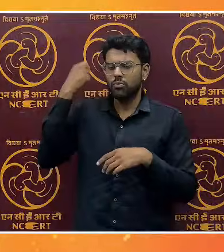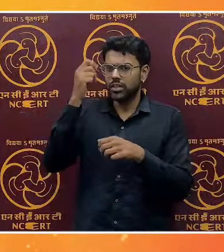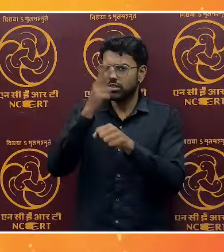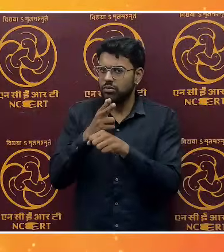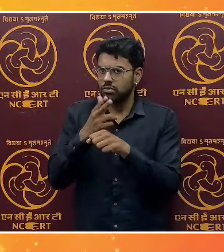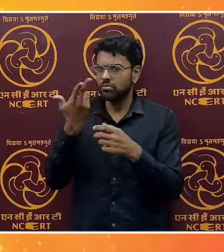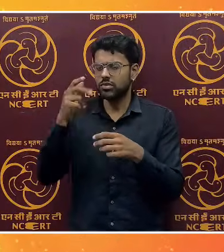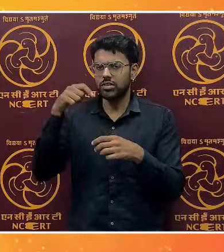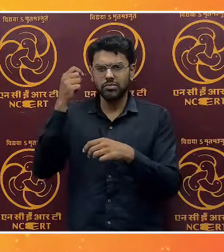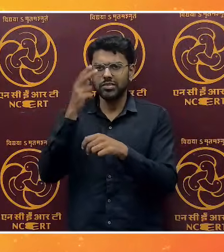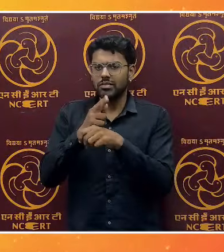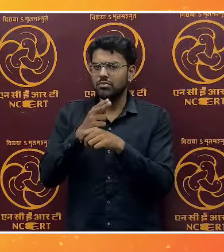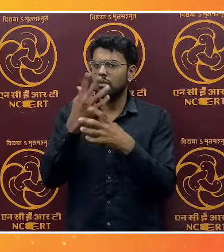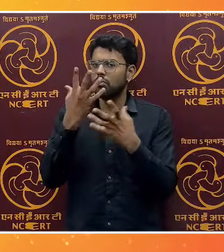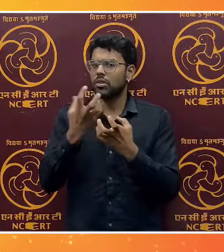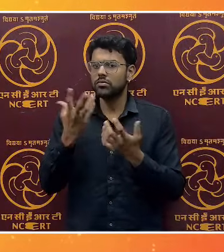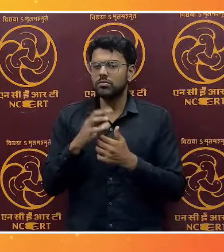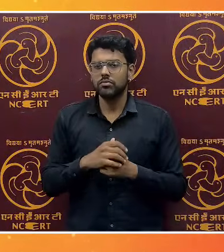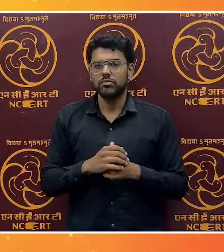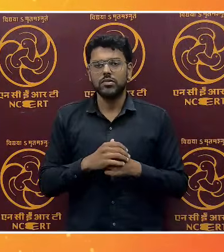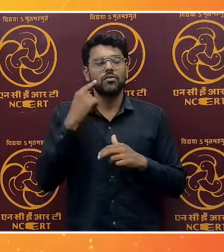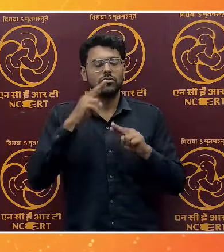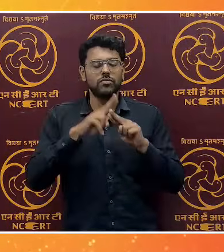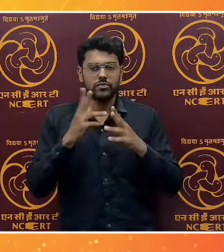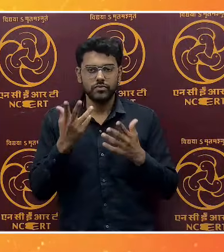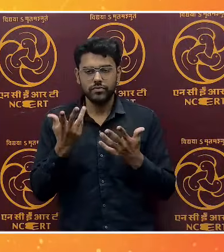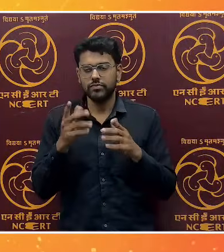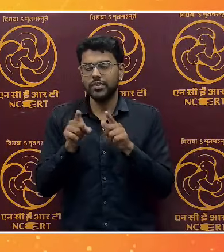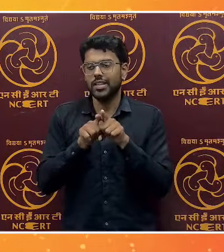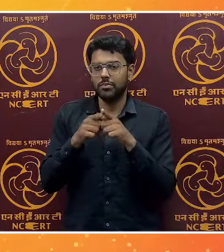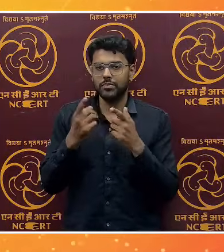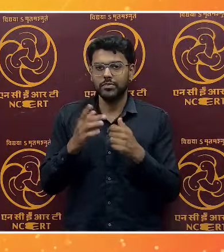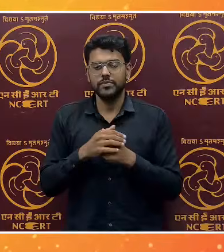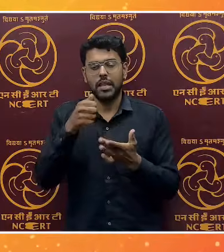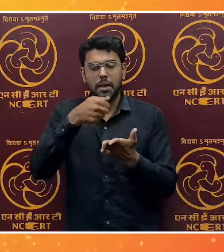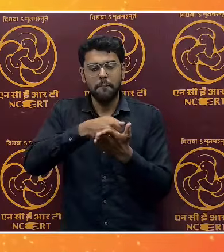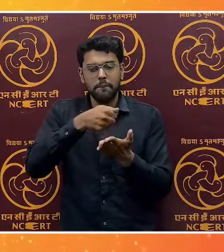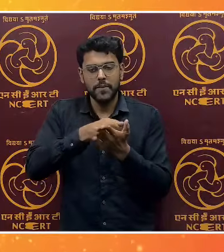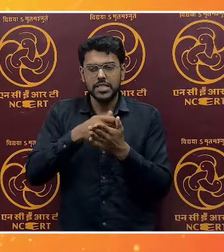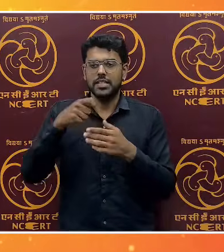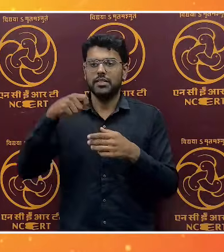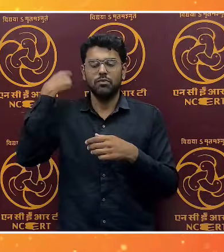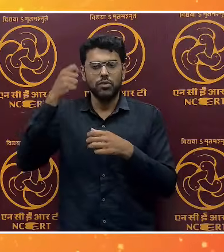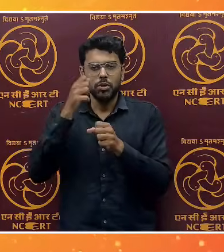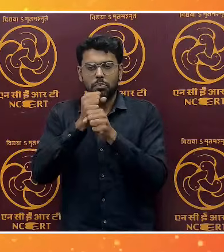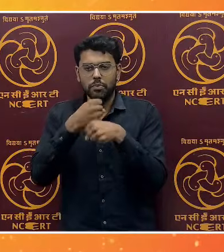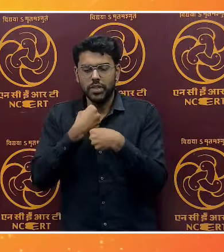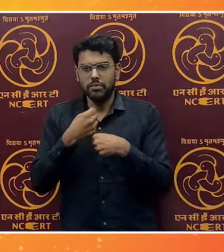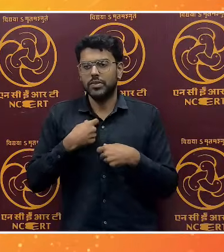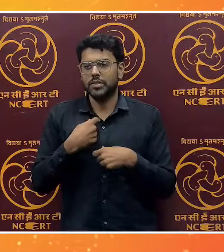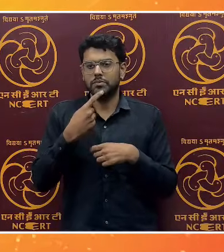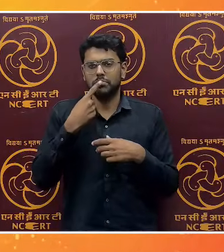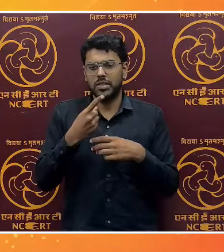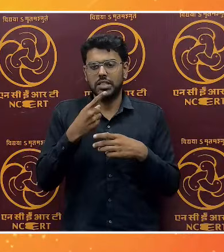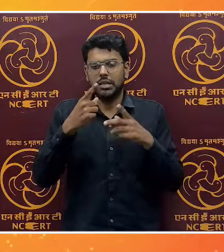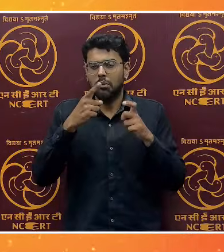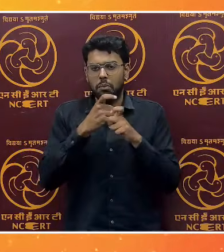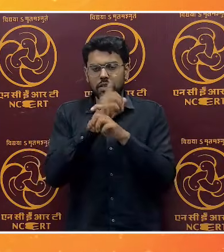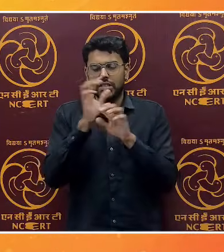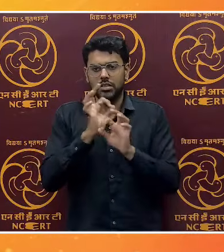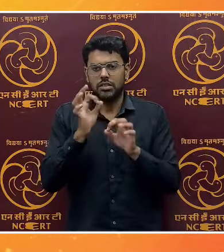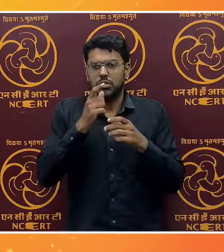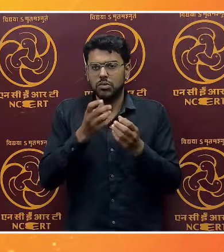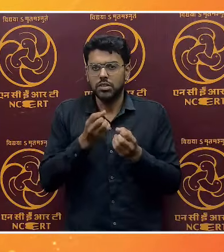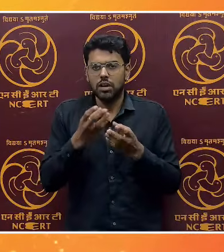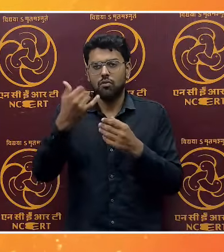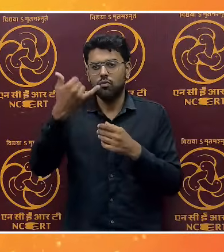What kind of camera do we require, ma'am? See, for the basic content creation, let me not just complicate you. You can start